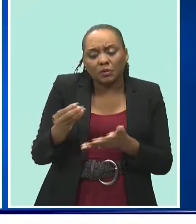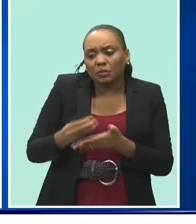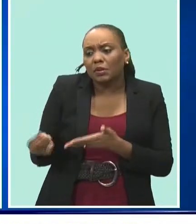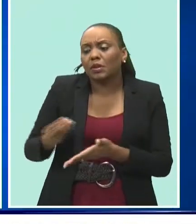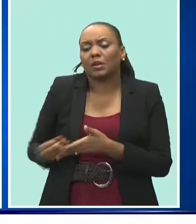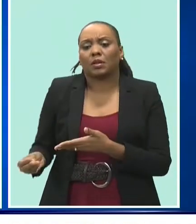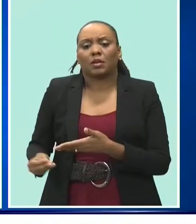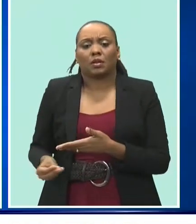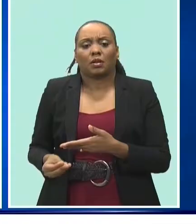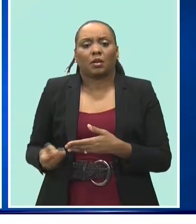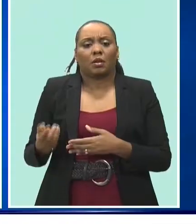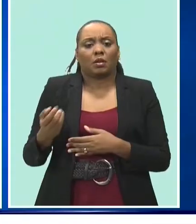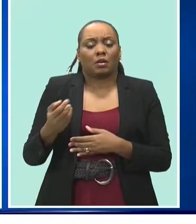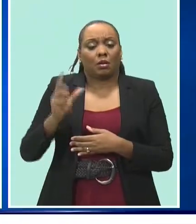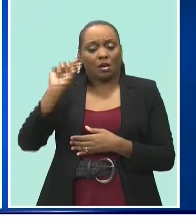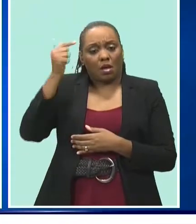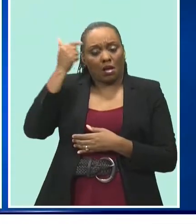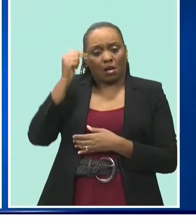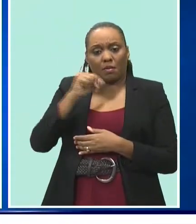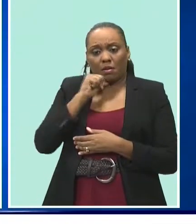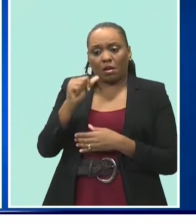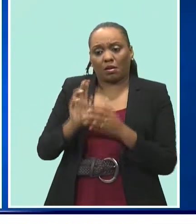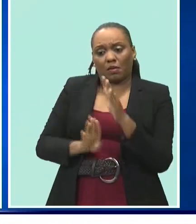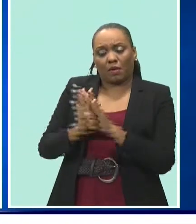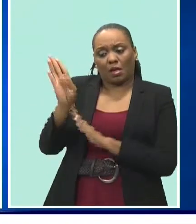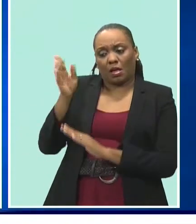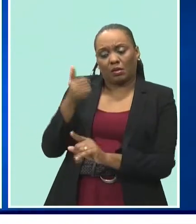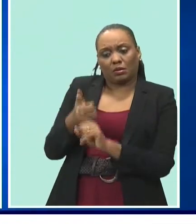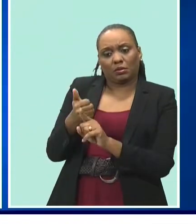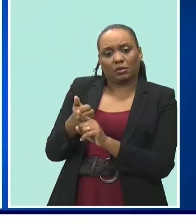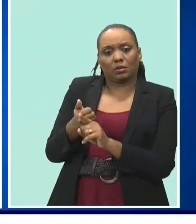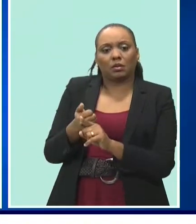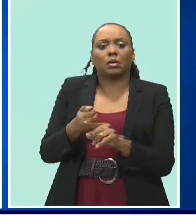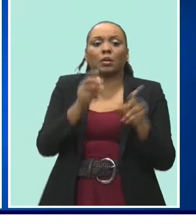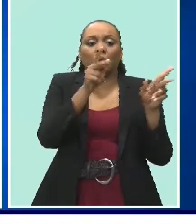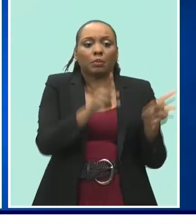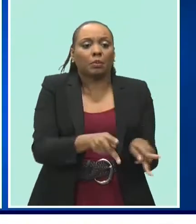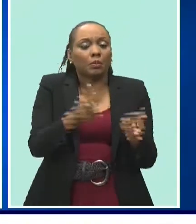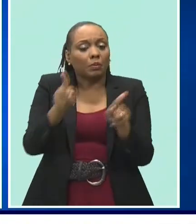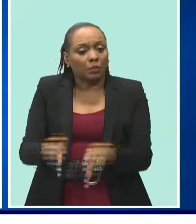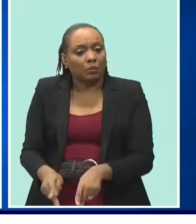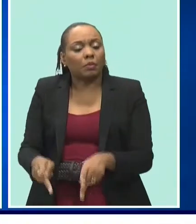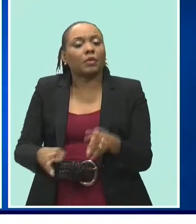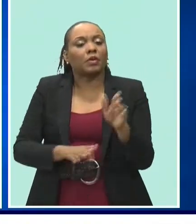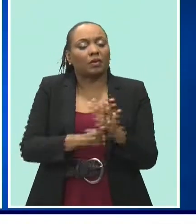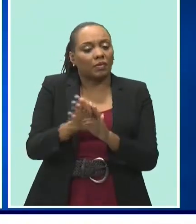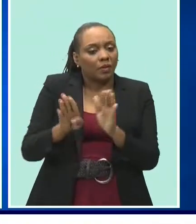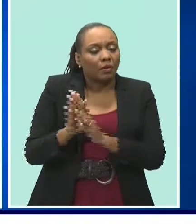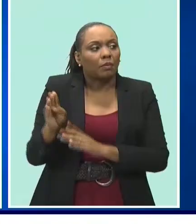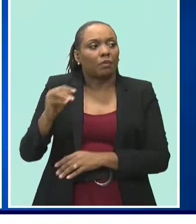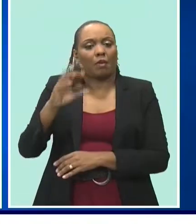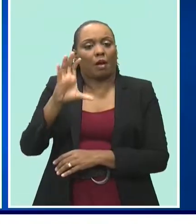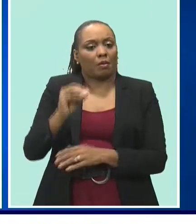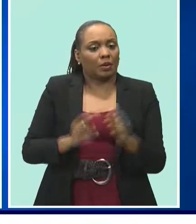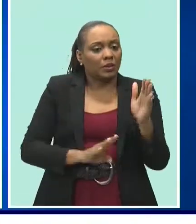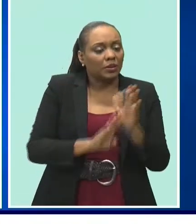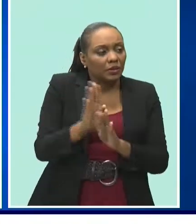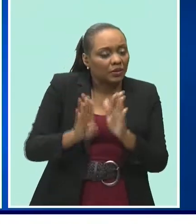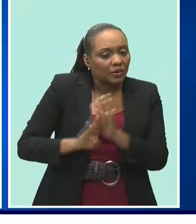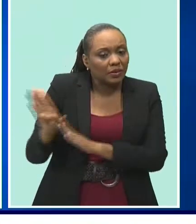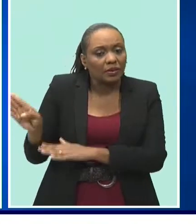trade, governments don't grow on their own. Individuals do, companies do. And if we tax